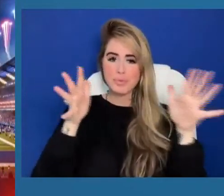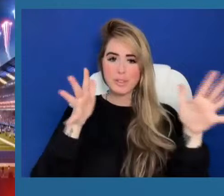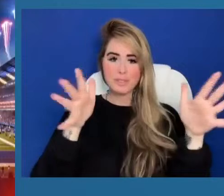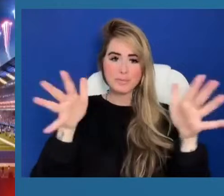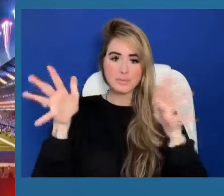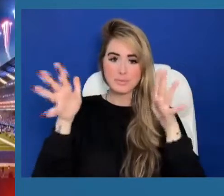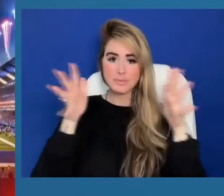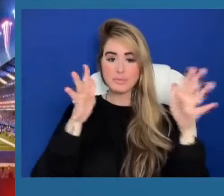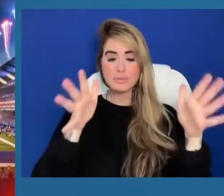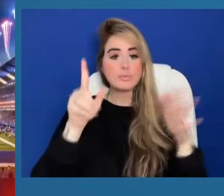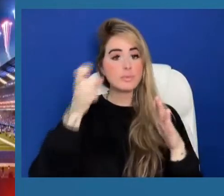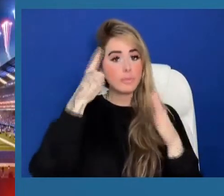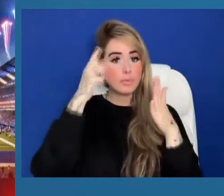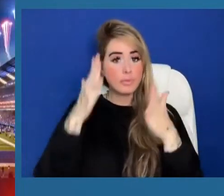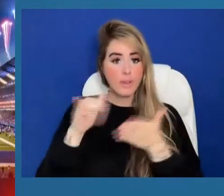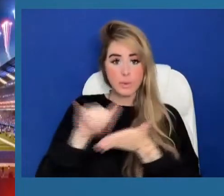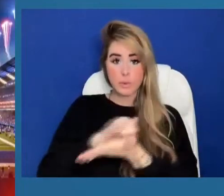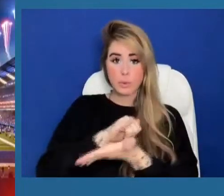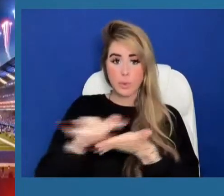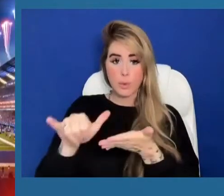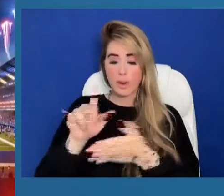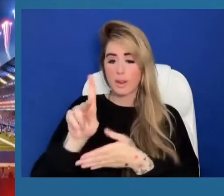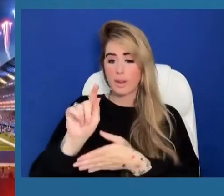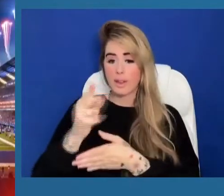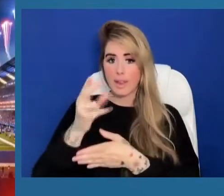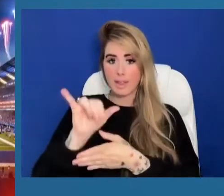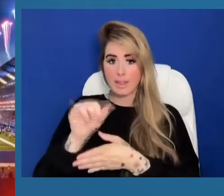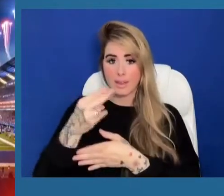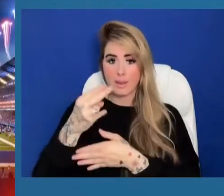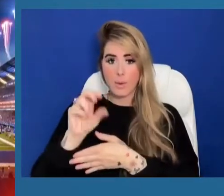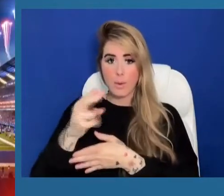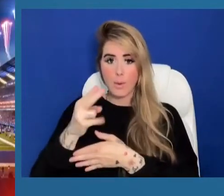The Governor of New York, Kathy Hochul.